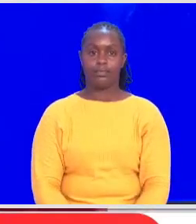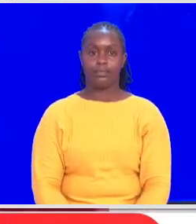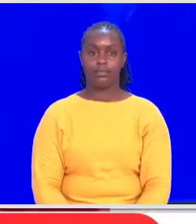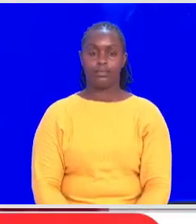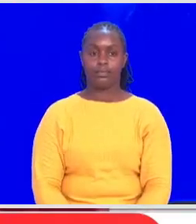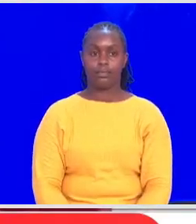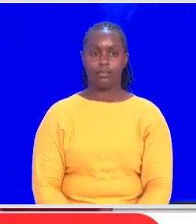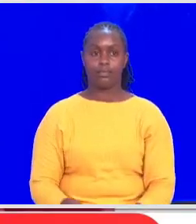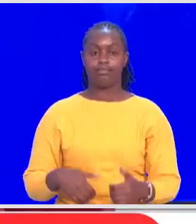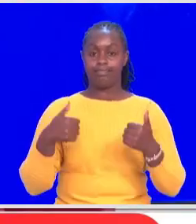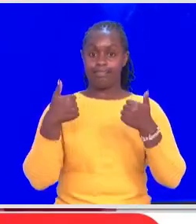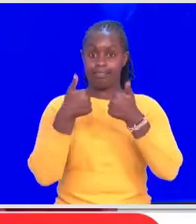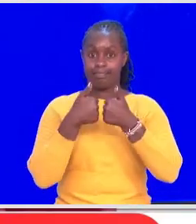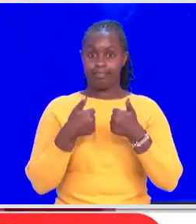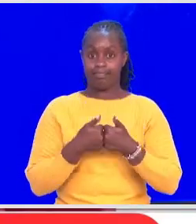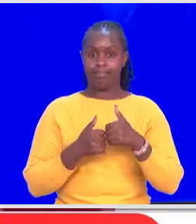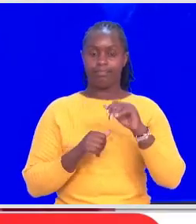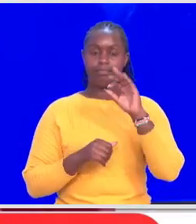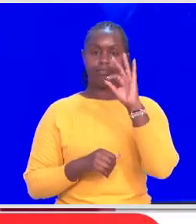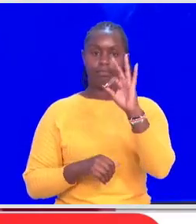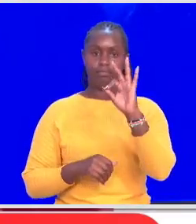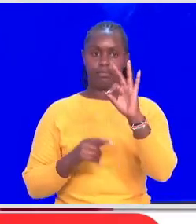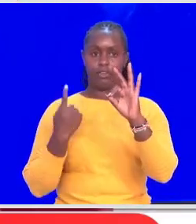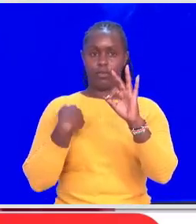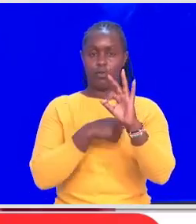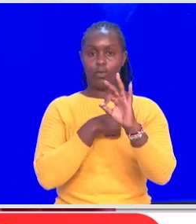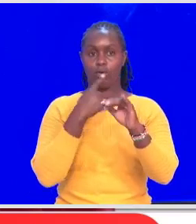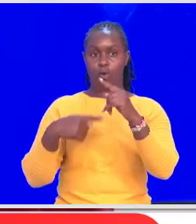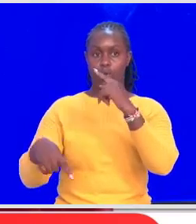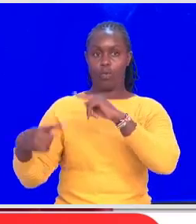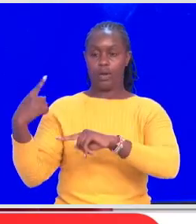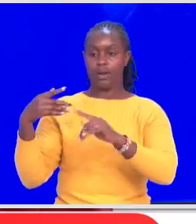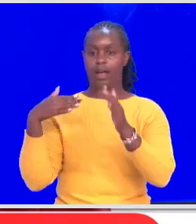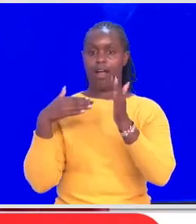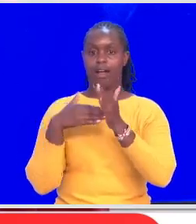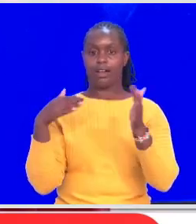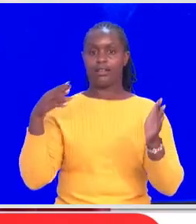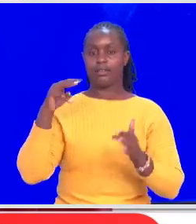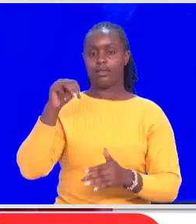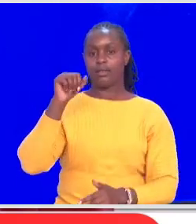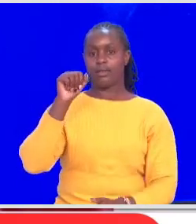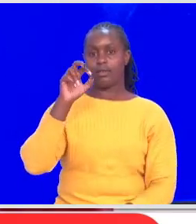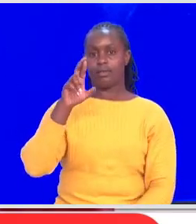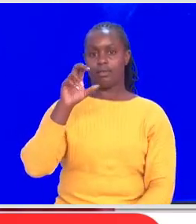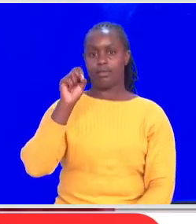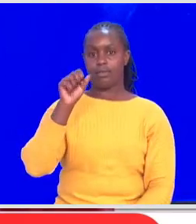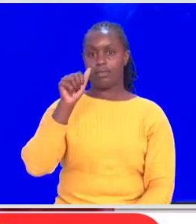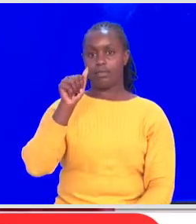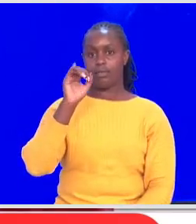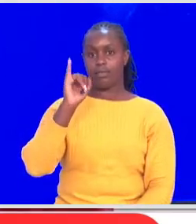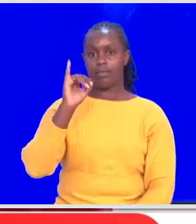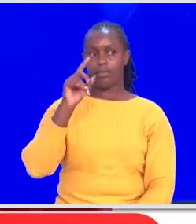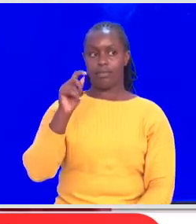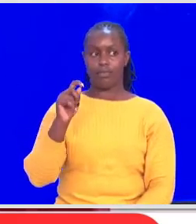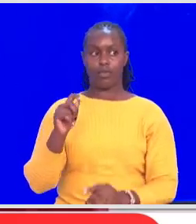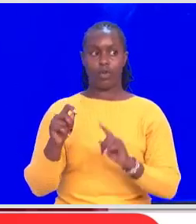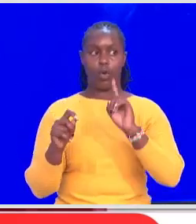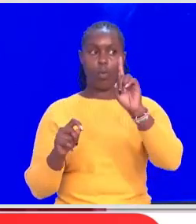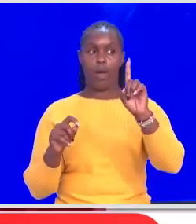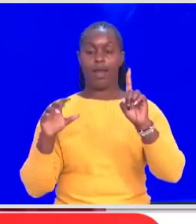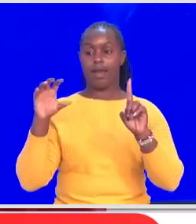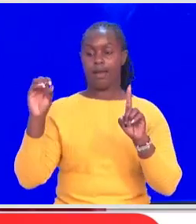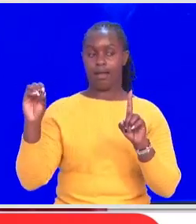Game imekuwa mzuri. Tumekuwa able to win against Marsabit 1-0, and it was an